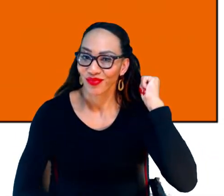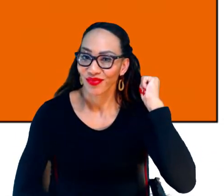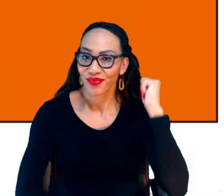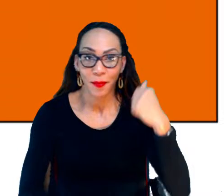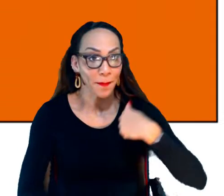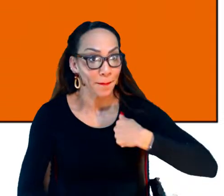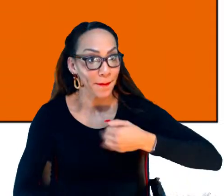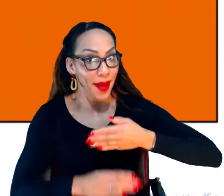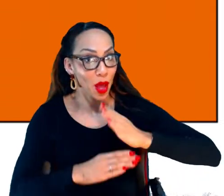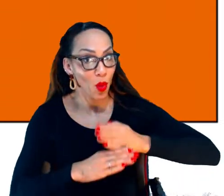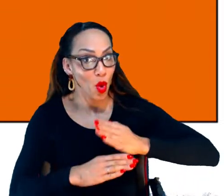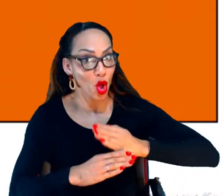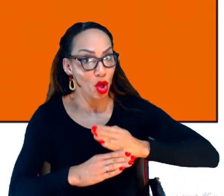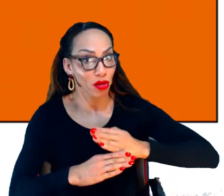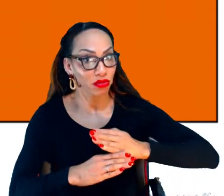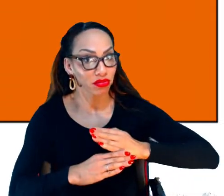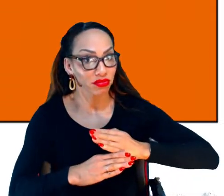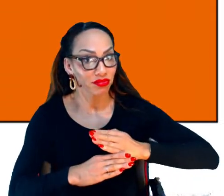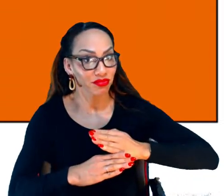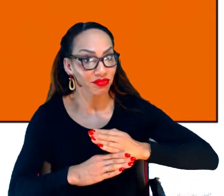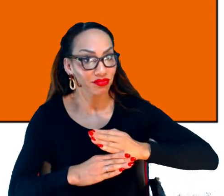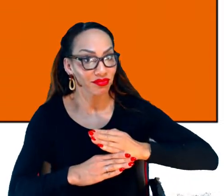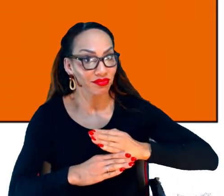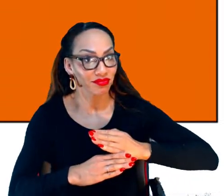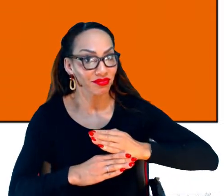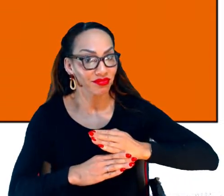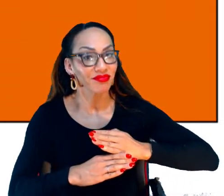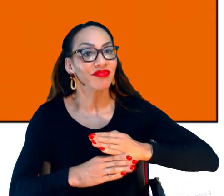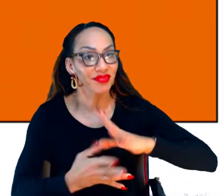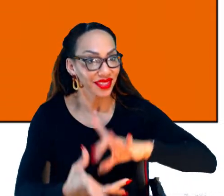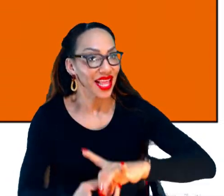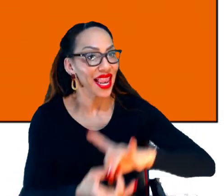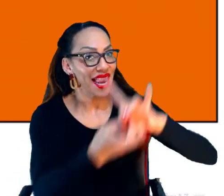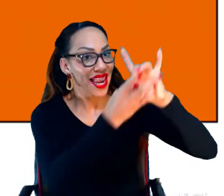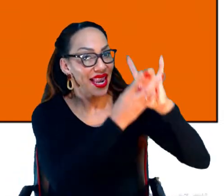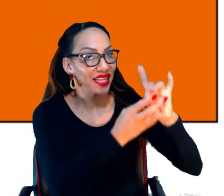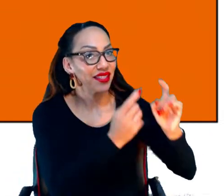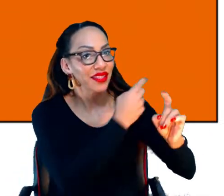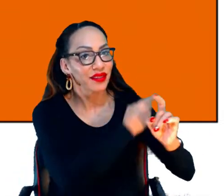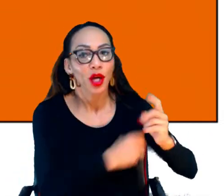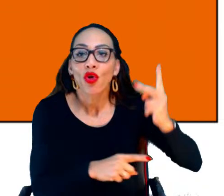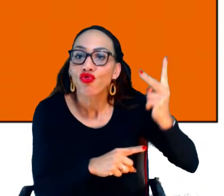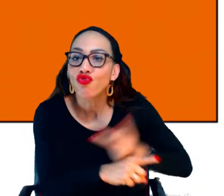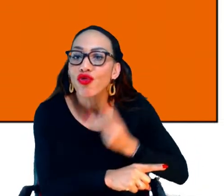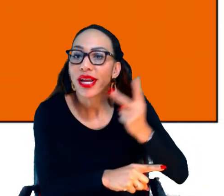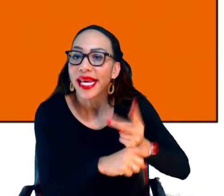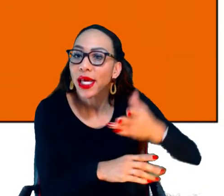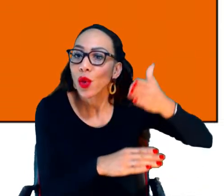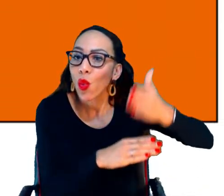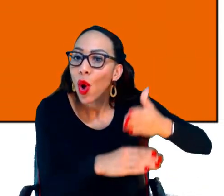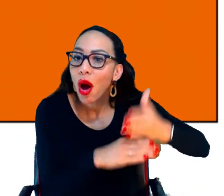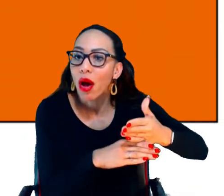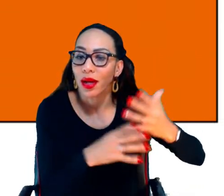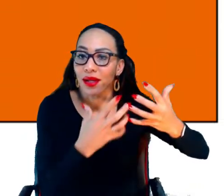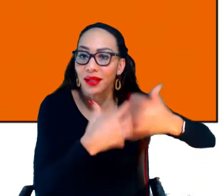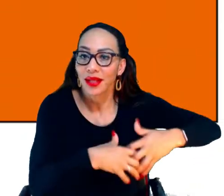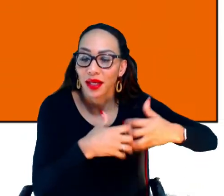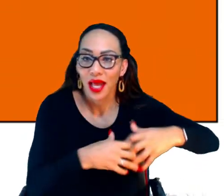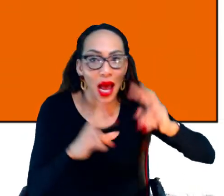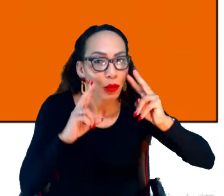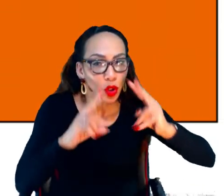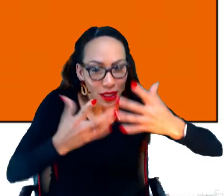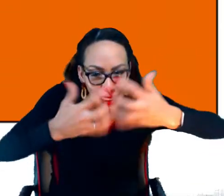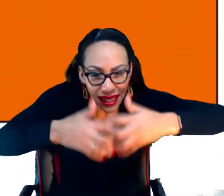is based on the work that I was doing back then, which was reworking technology. So I was deconstructing technology